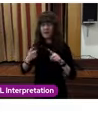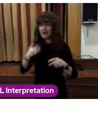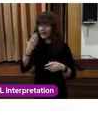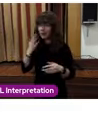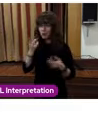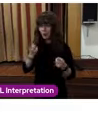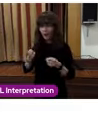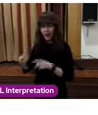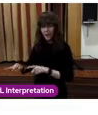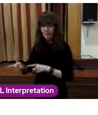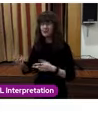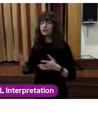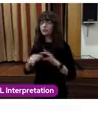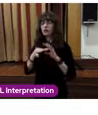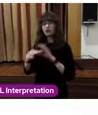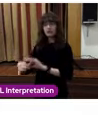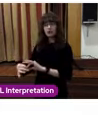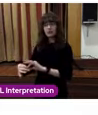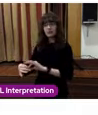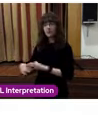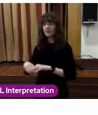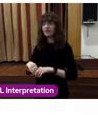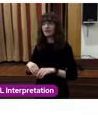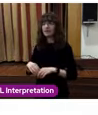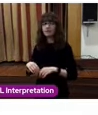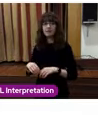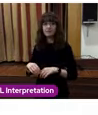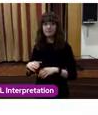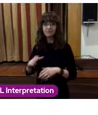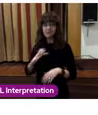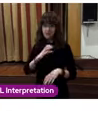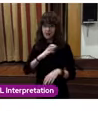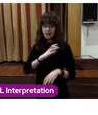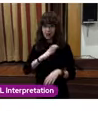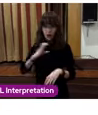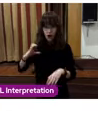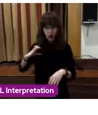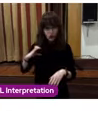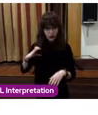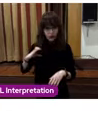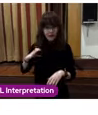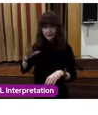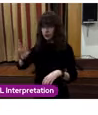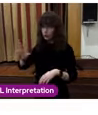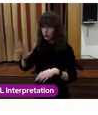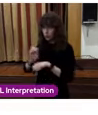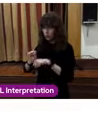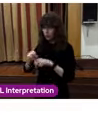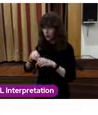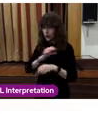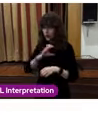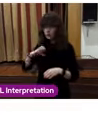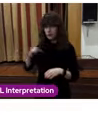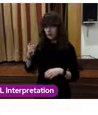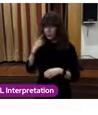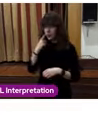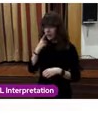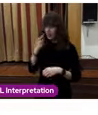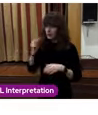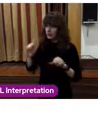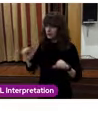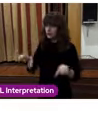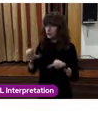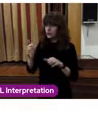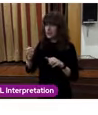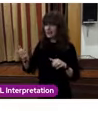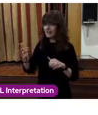with respect to all the bills signed in Congress, is there anything you think you can do on the legislative side? Yes, no, thank